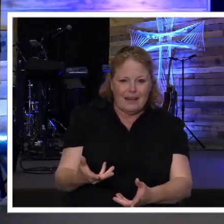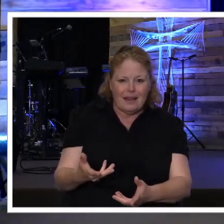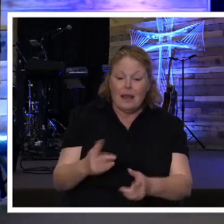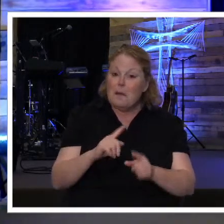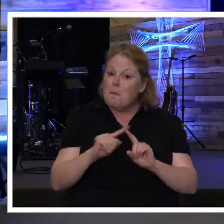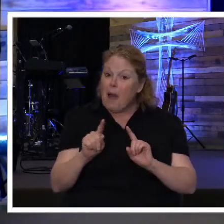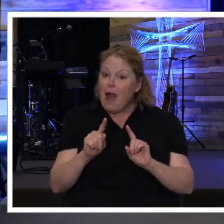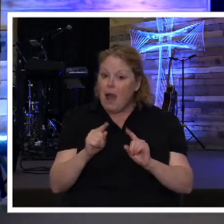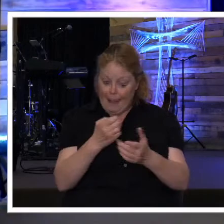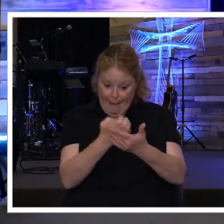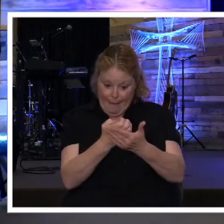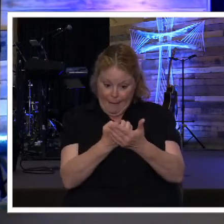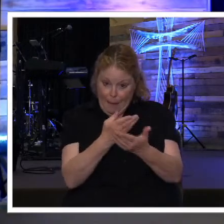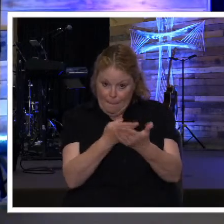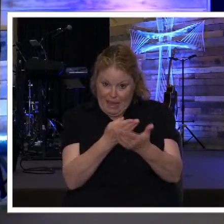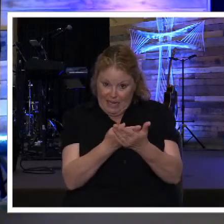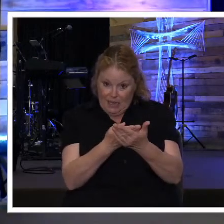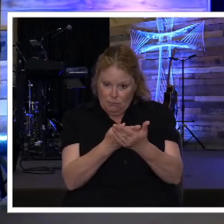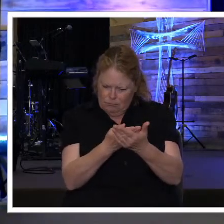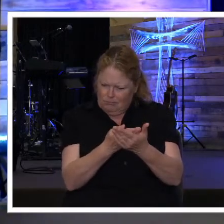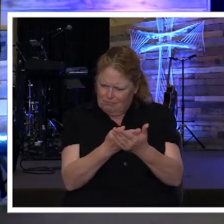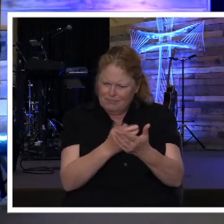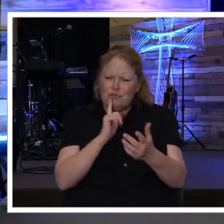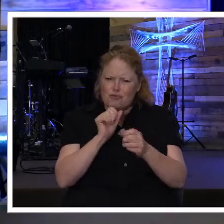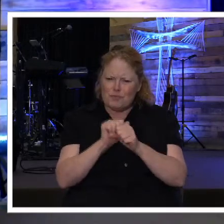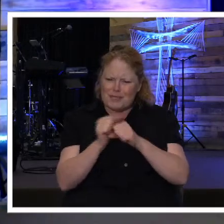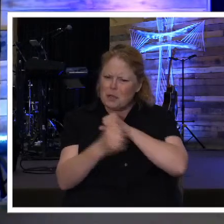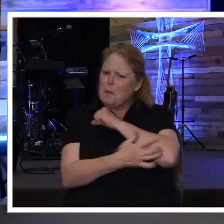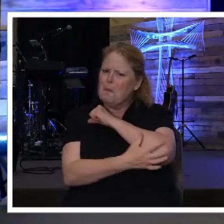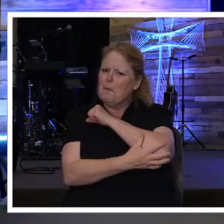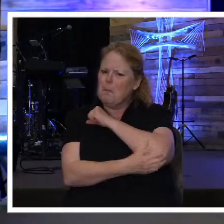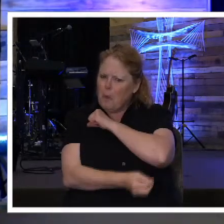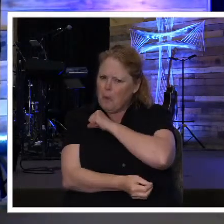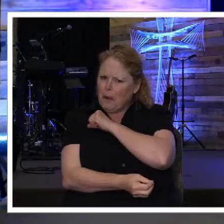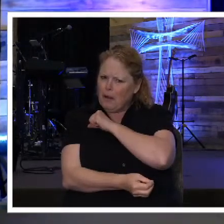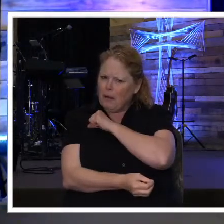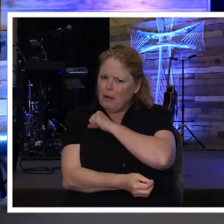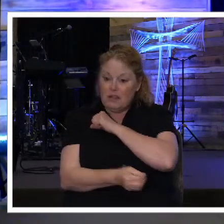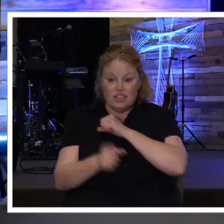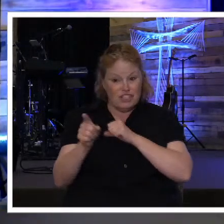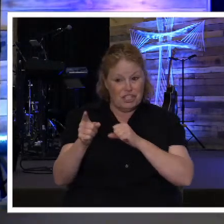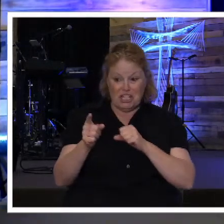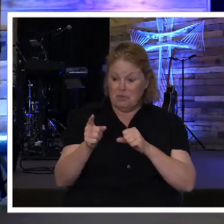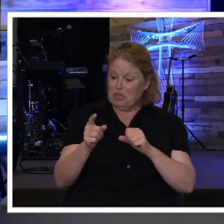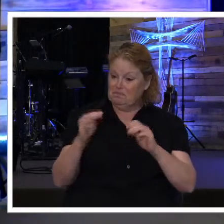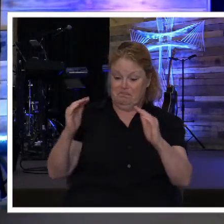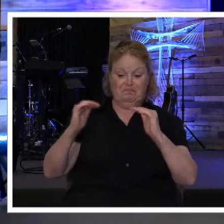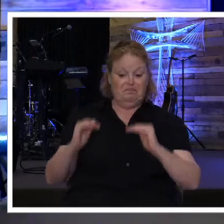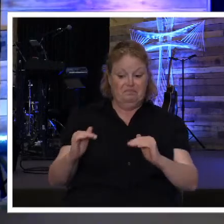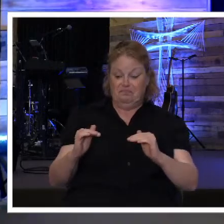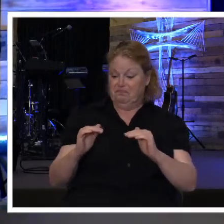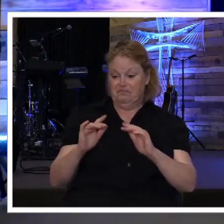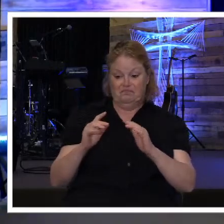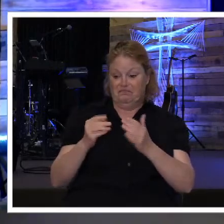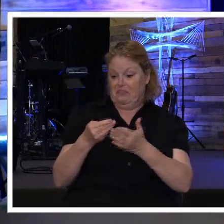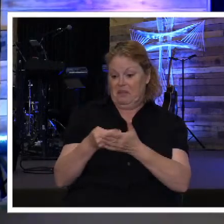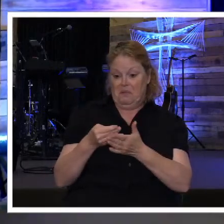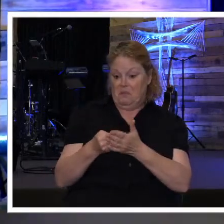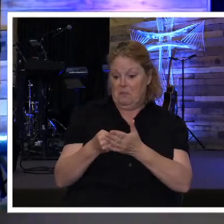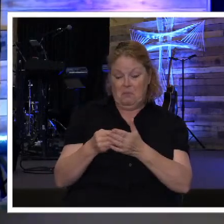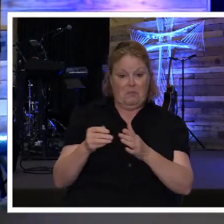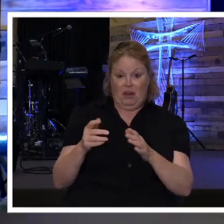by most of the people in our country. She would be considered to be underprivileged by most of those who look at her and know